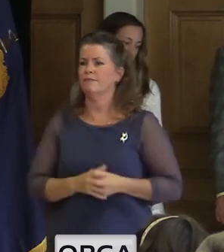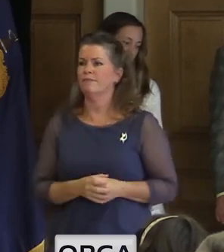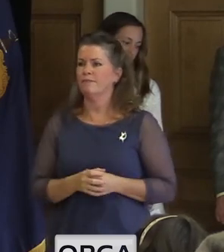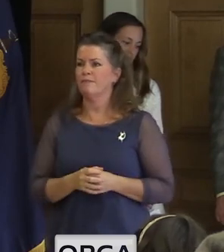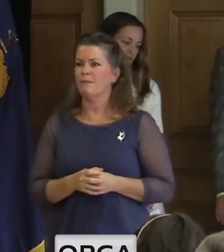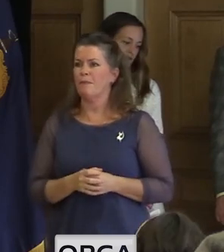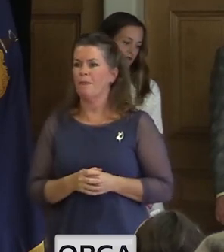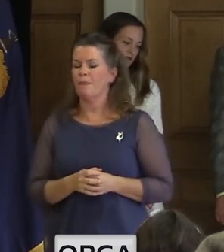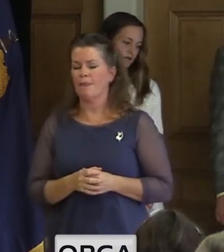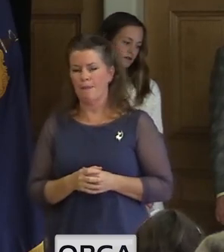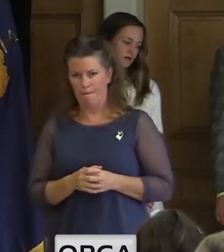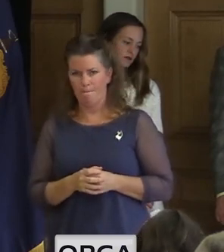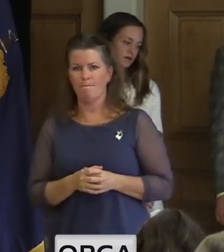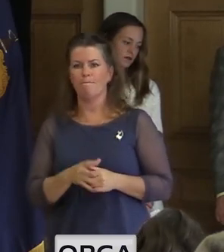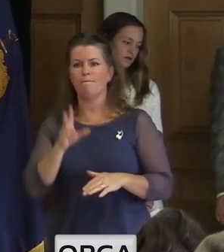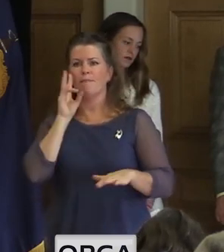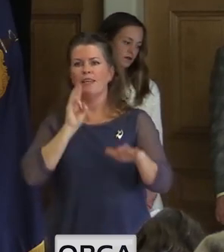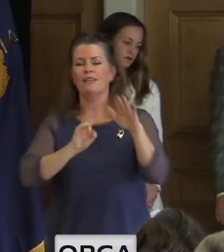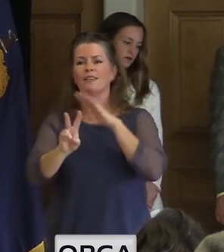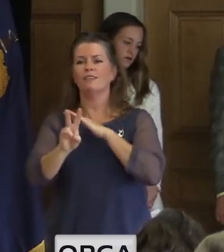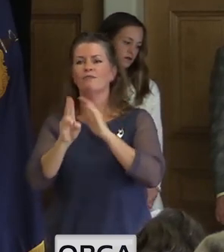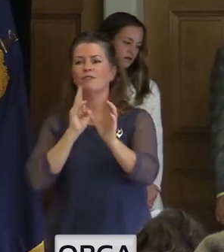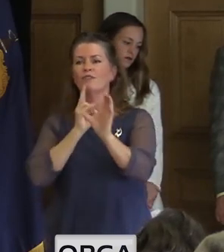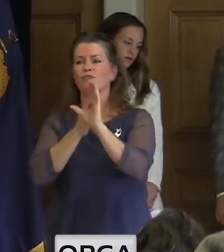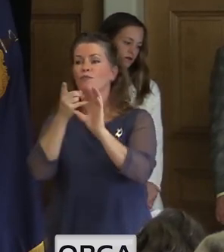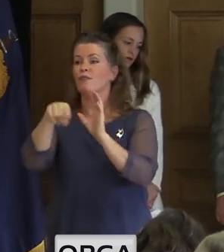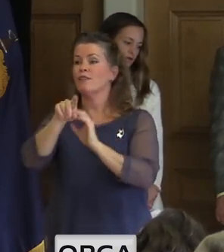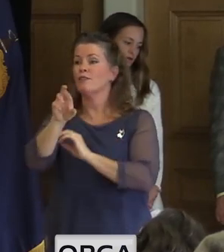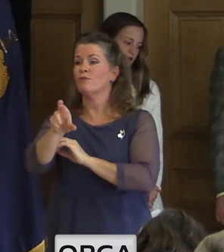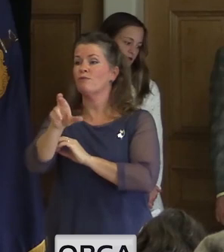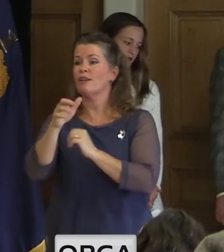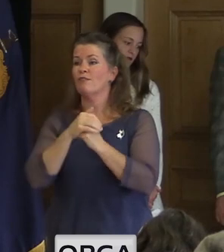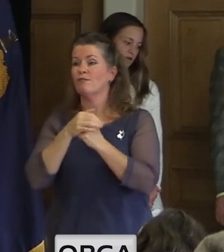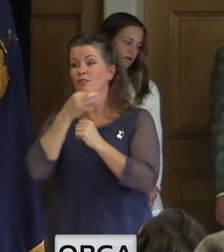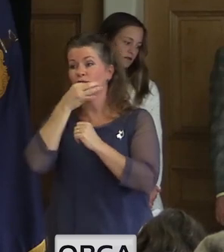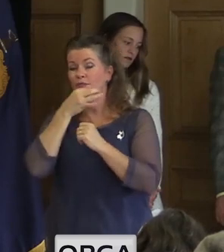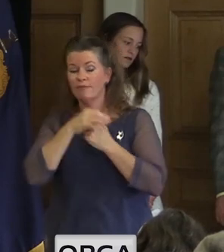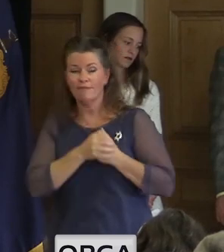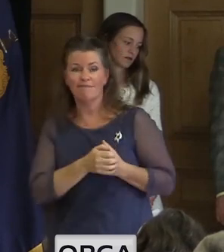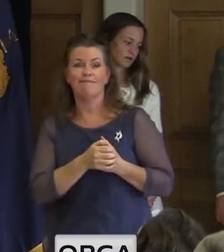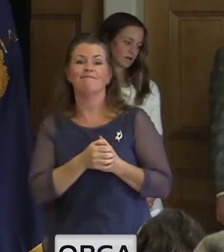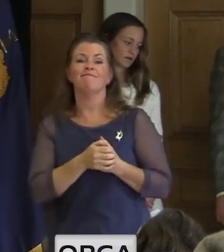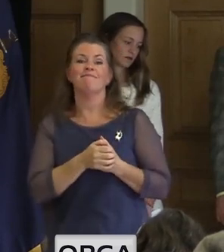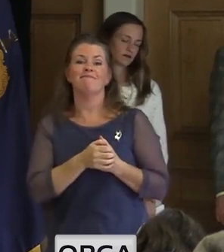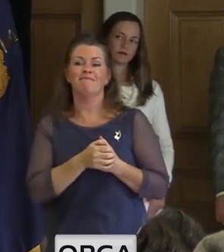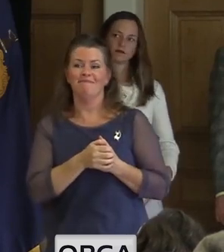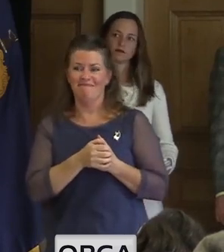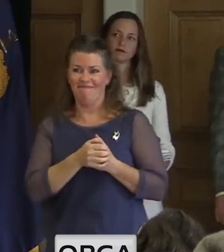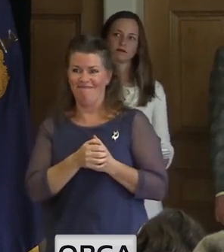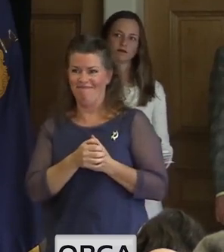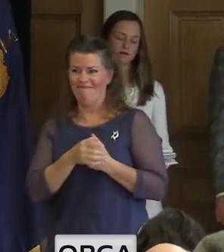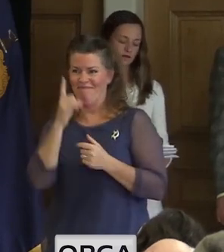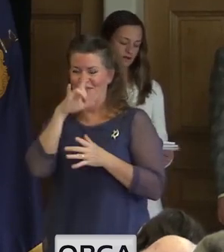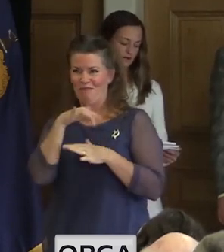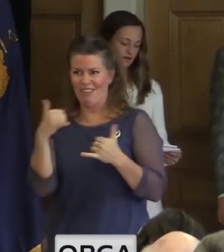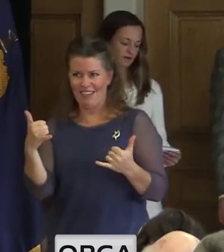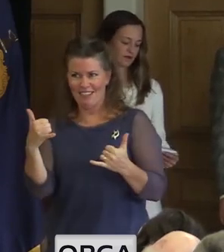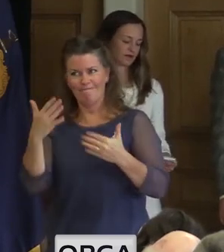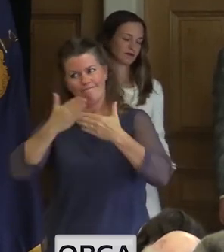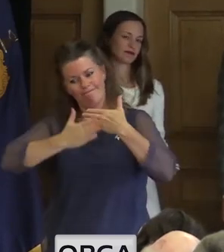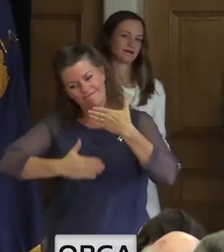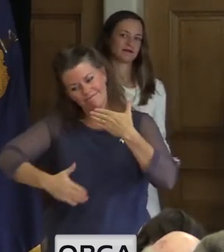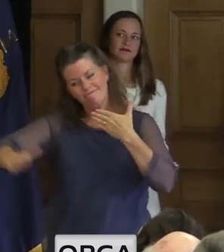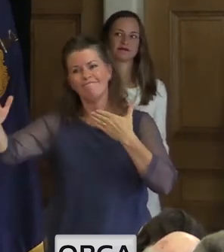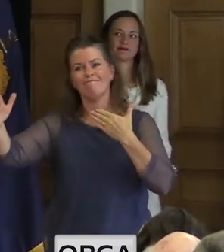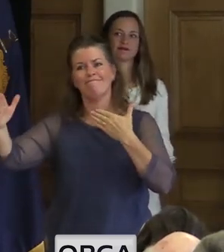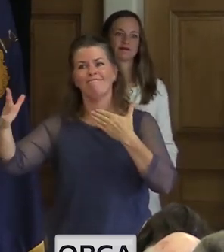I look forward to joining you in Randolph in the not-too-distant future. But in the meantime, let's go forward and